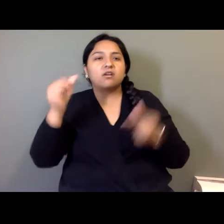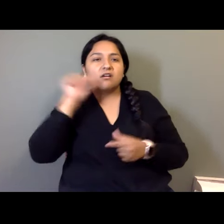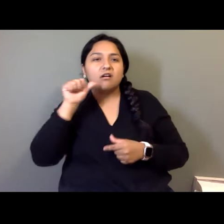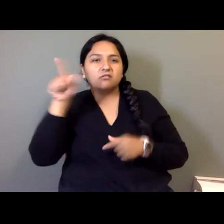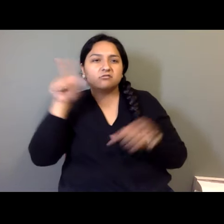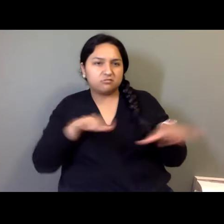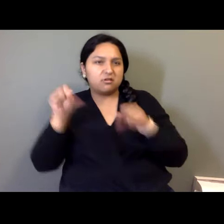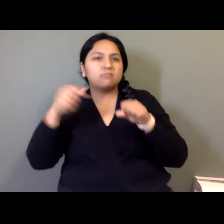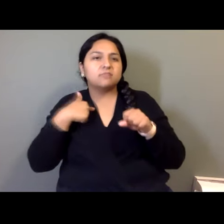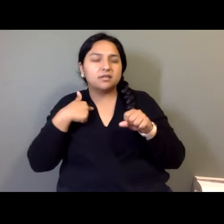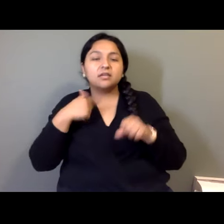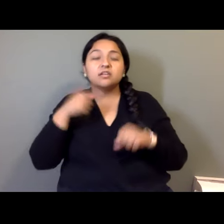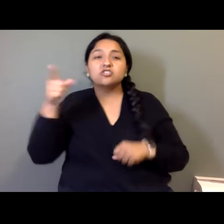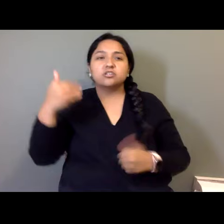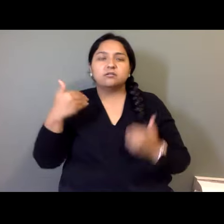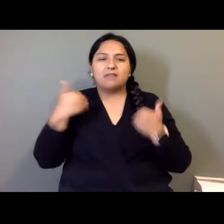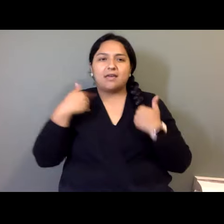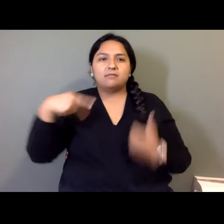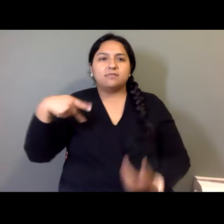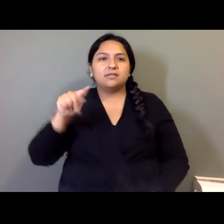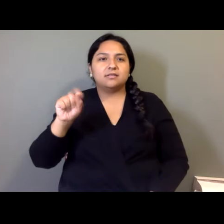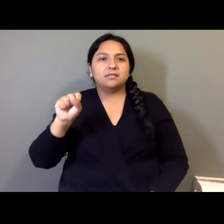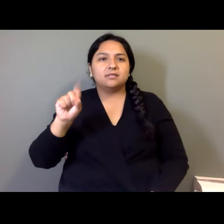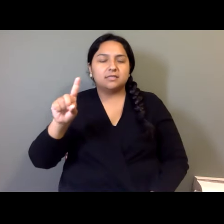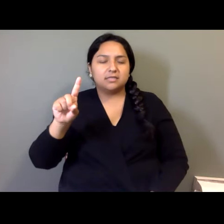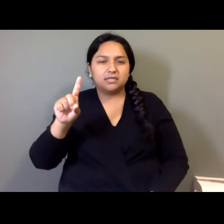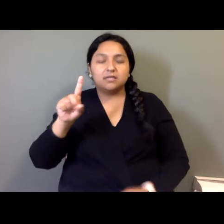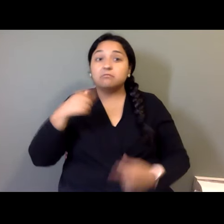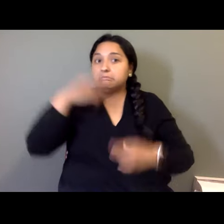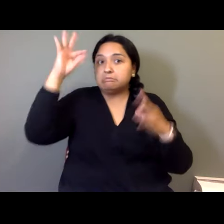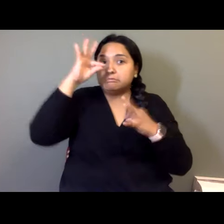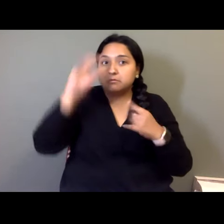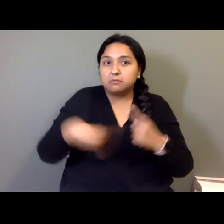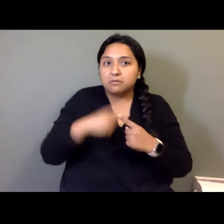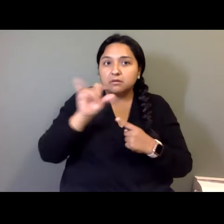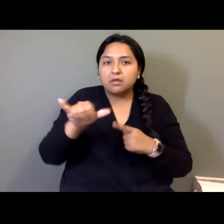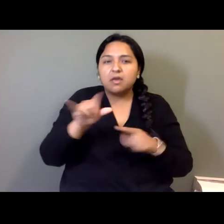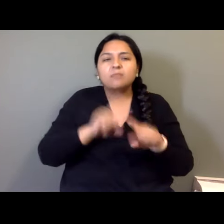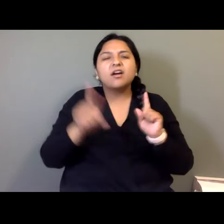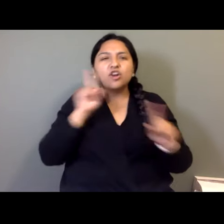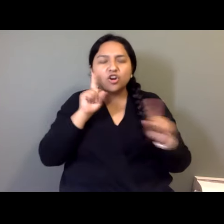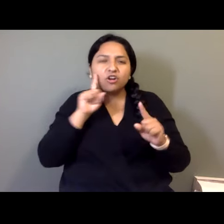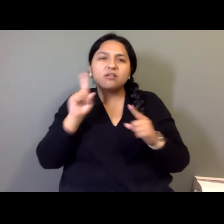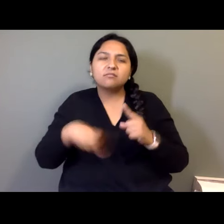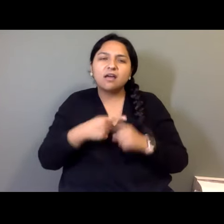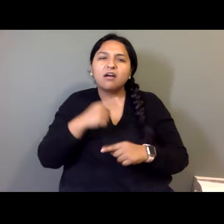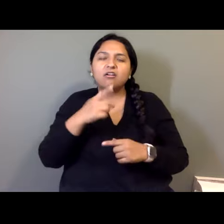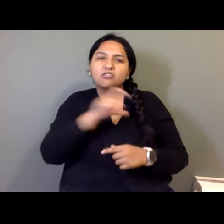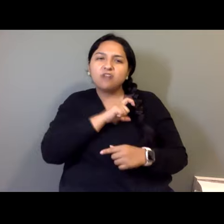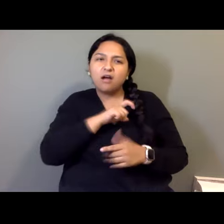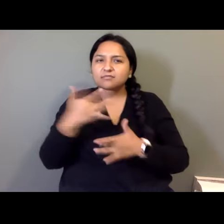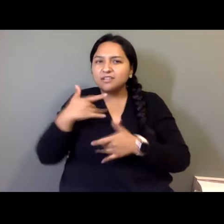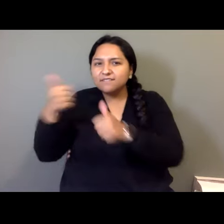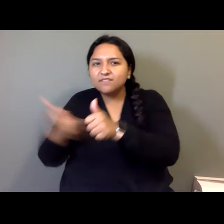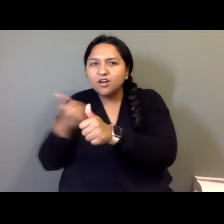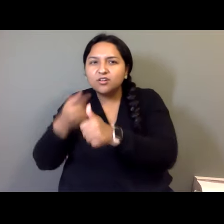know that she had PTSD, but I knew, like, I would hear, like, the talks about cops following her and just, like, constant